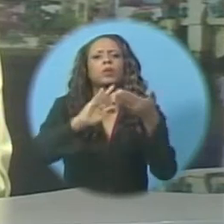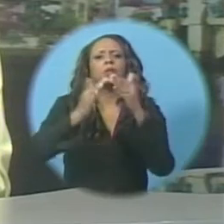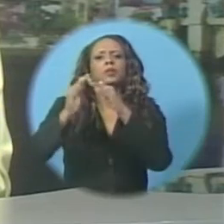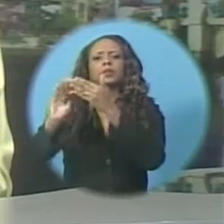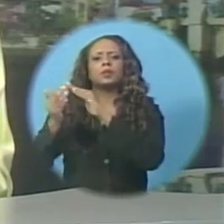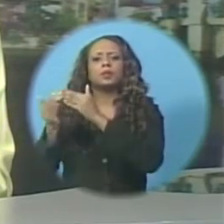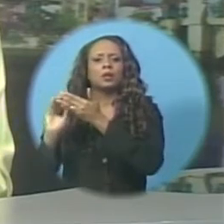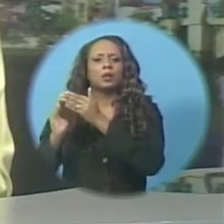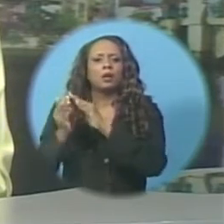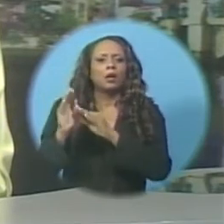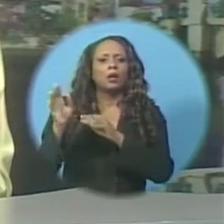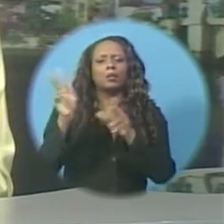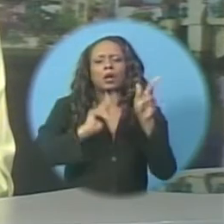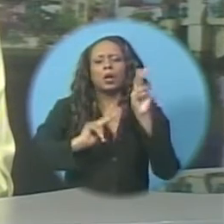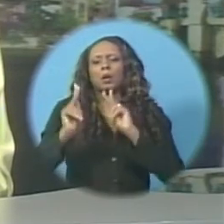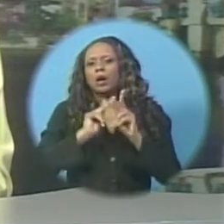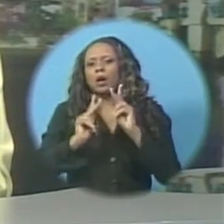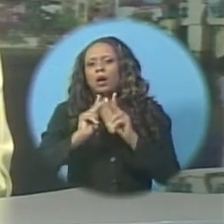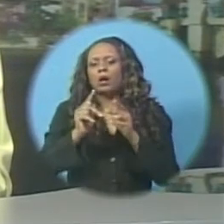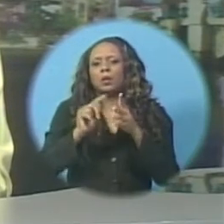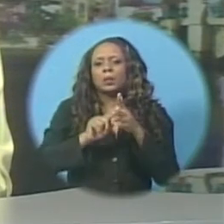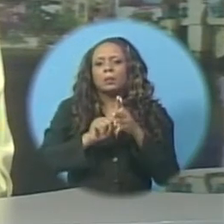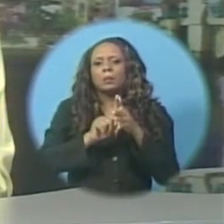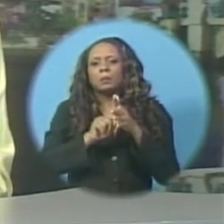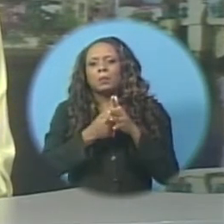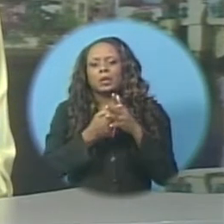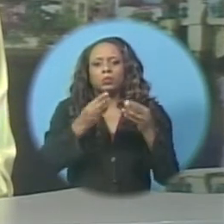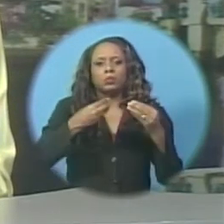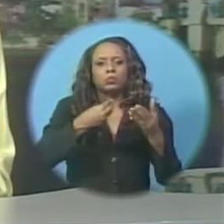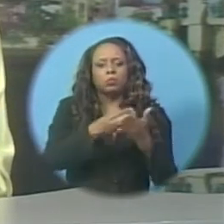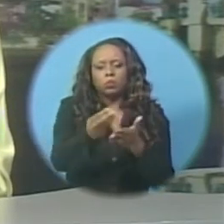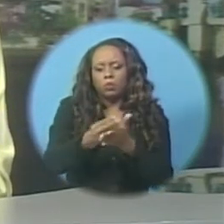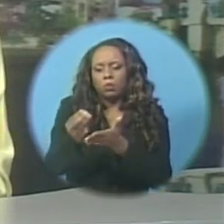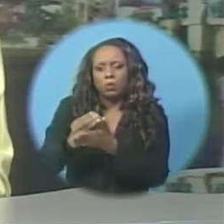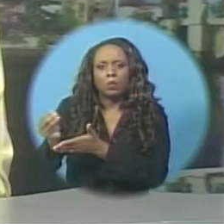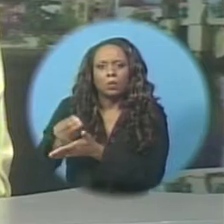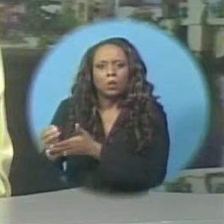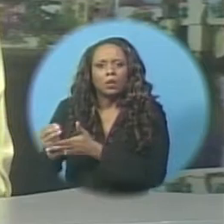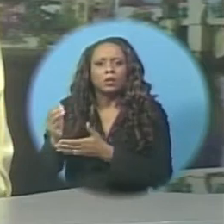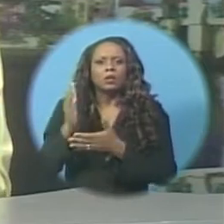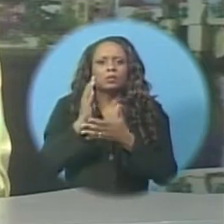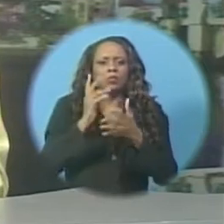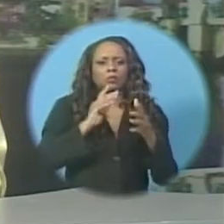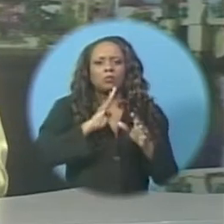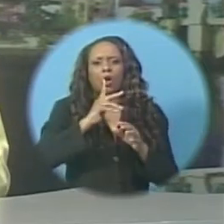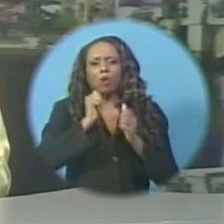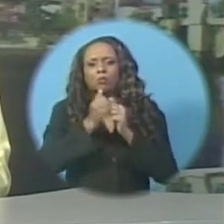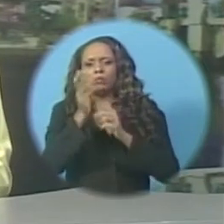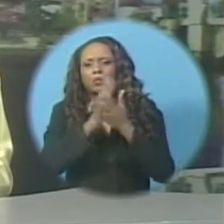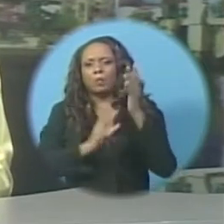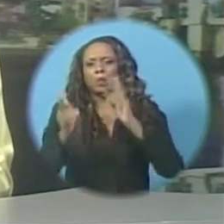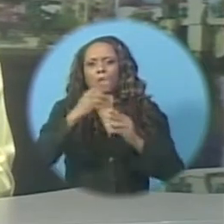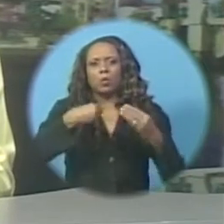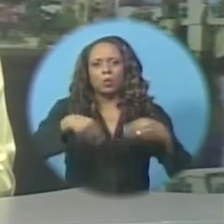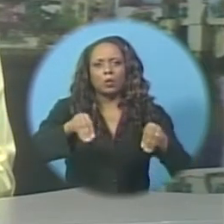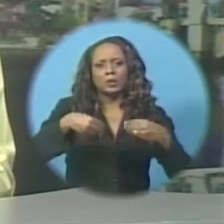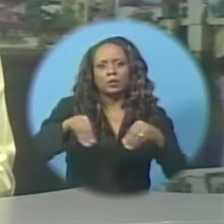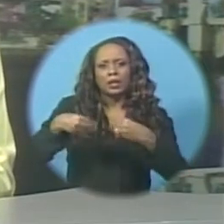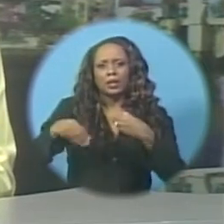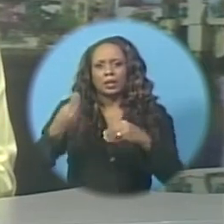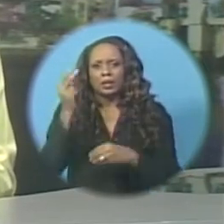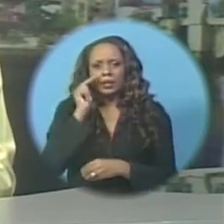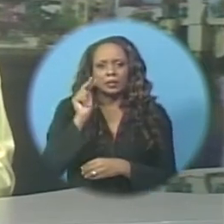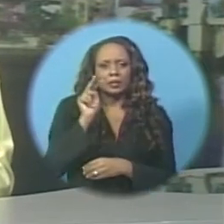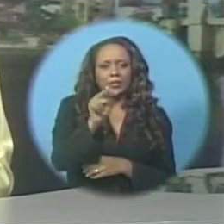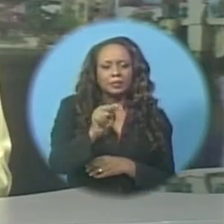owners began their countdown. There's been mixed reaction from some vendors this year. We spoke to some in Bridgetown. Our Denise Blackman